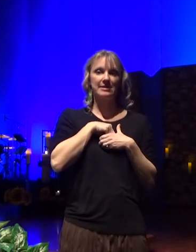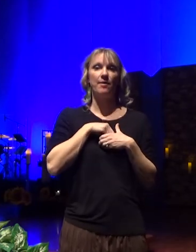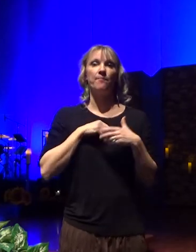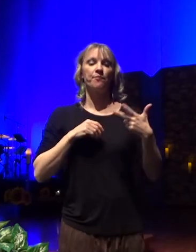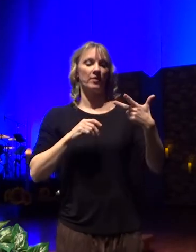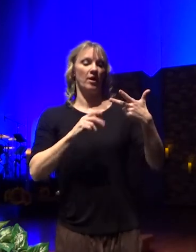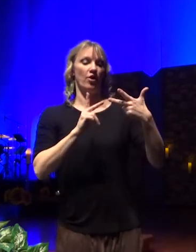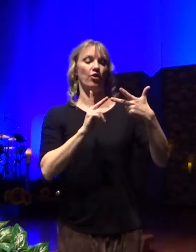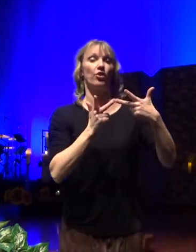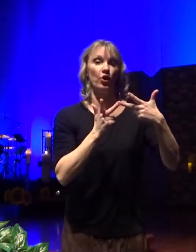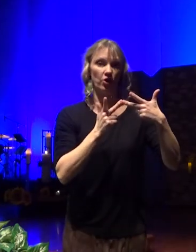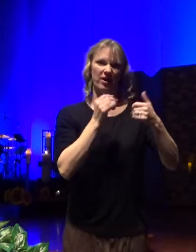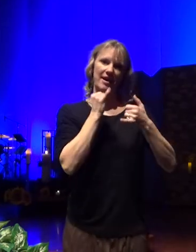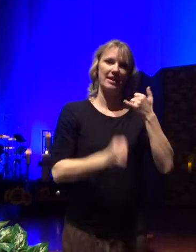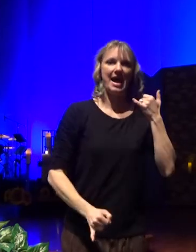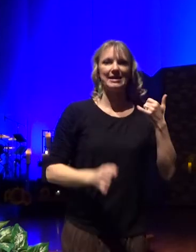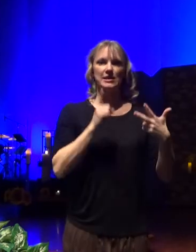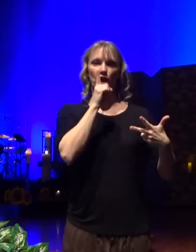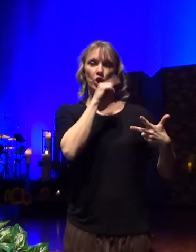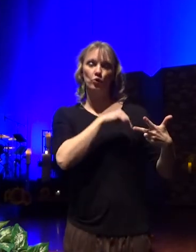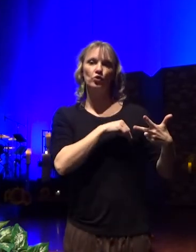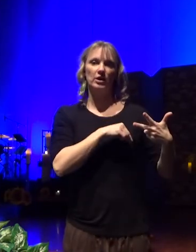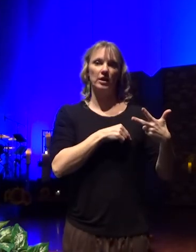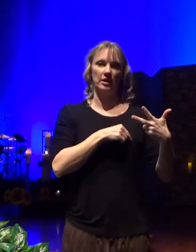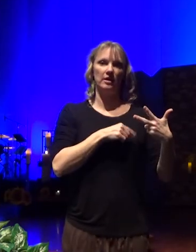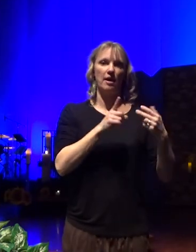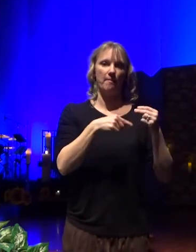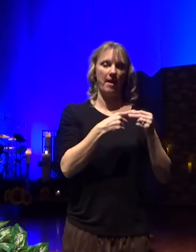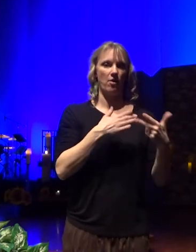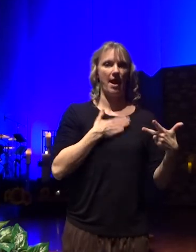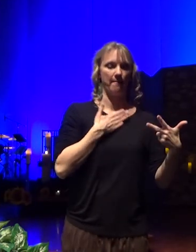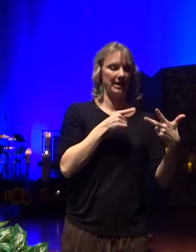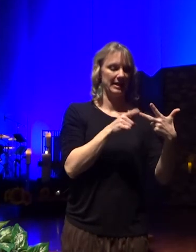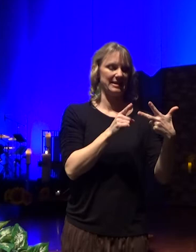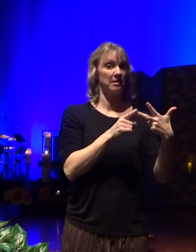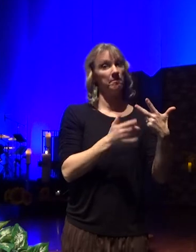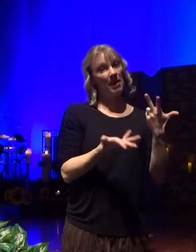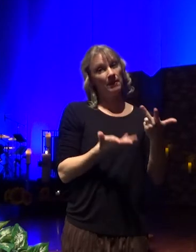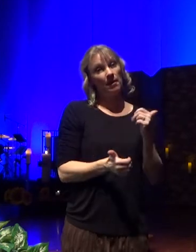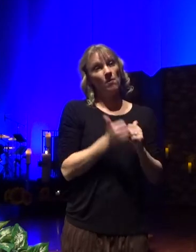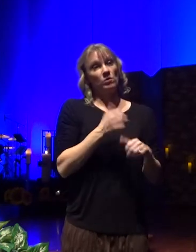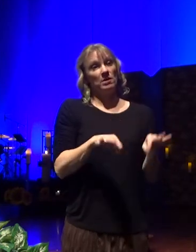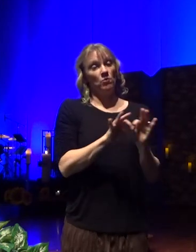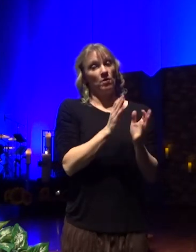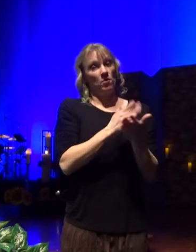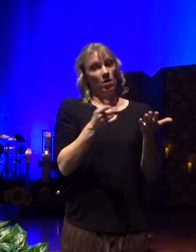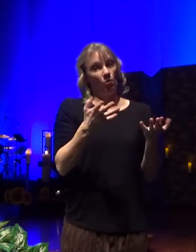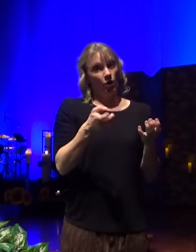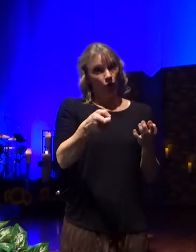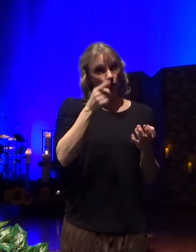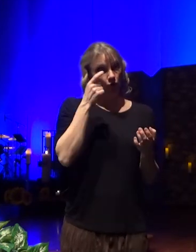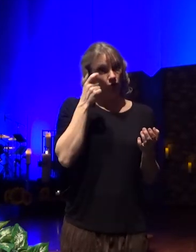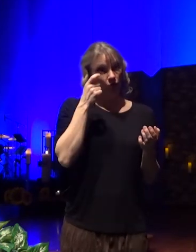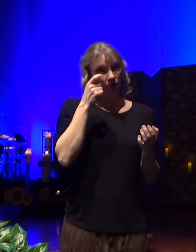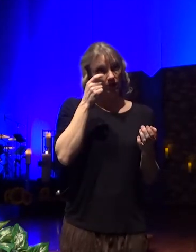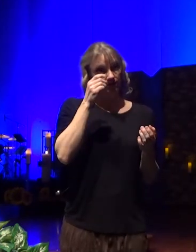to the last illusion and truth about happiness. And this is perhaps the most important part I want you to hear